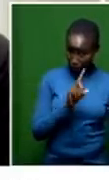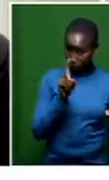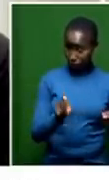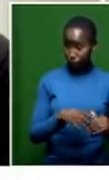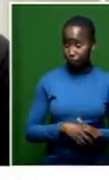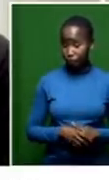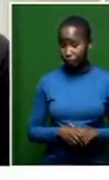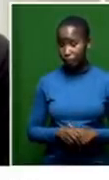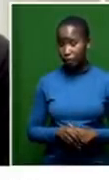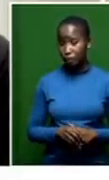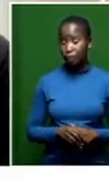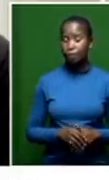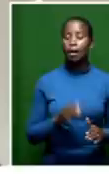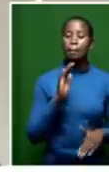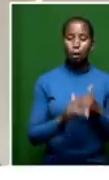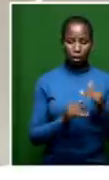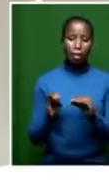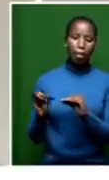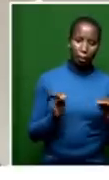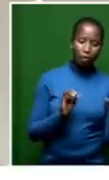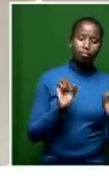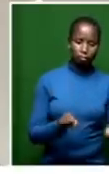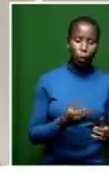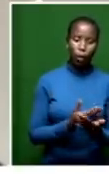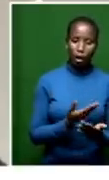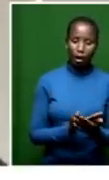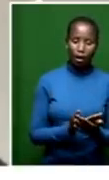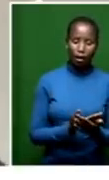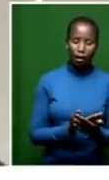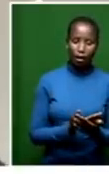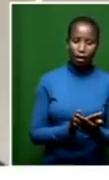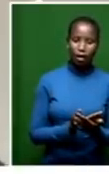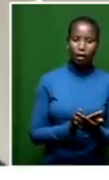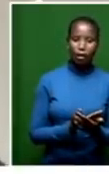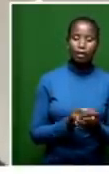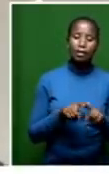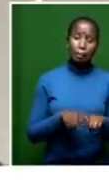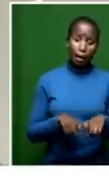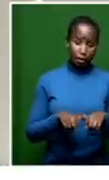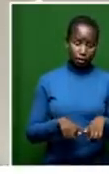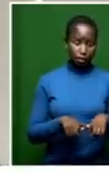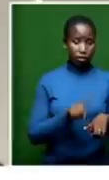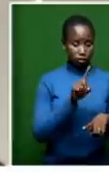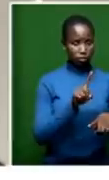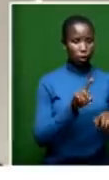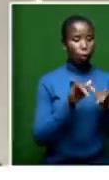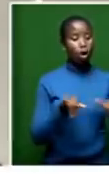The process may take longer, depending on, obviously, how soon the Constitutional